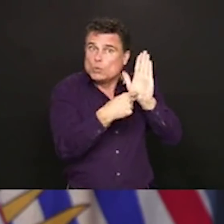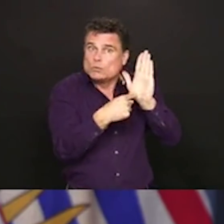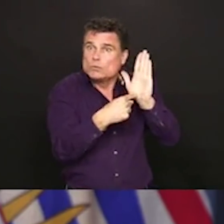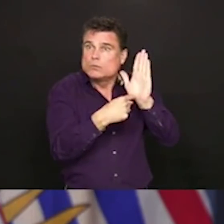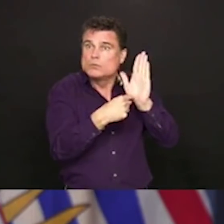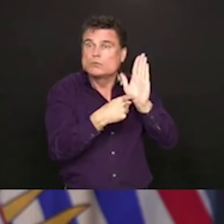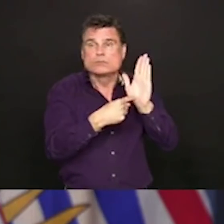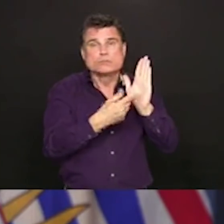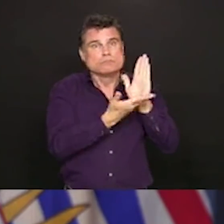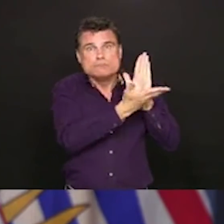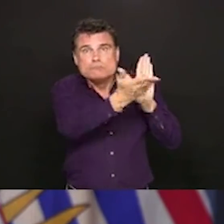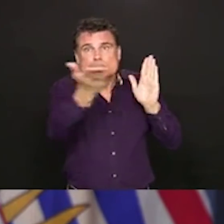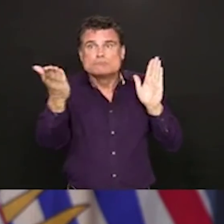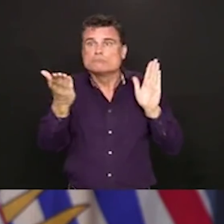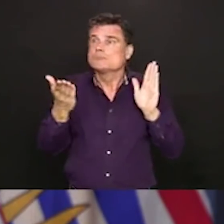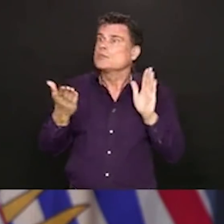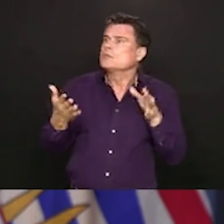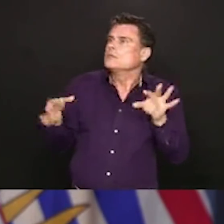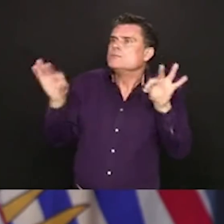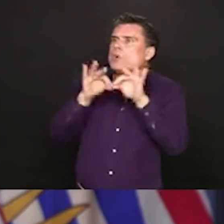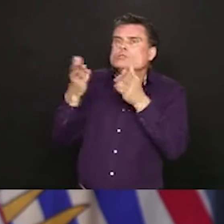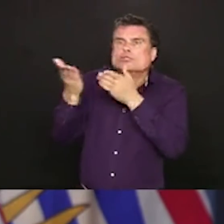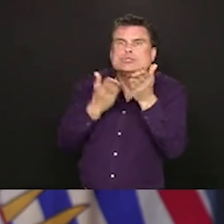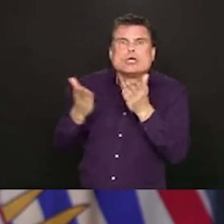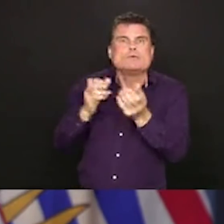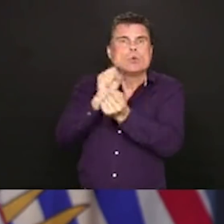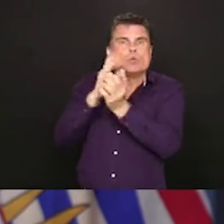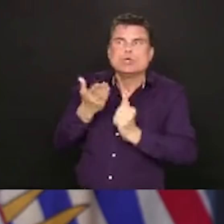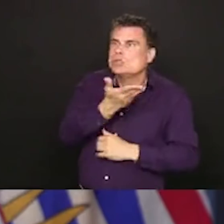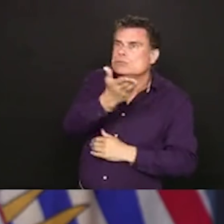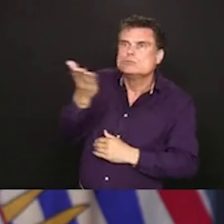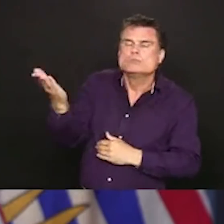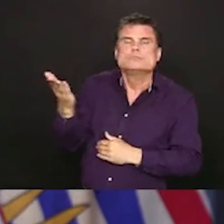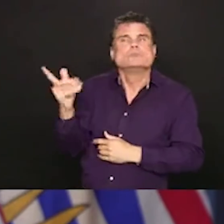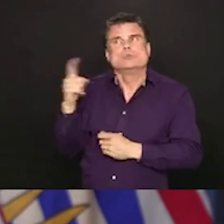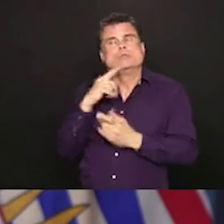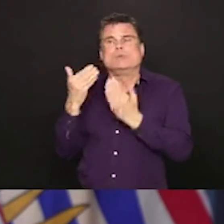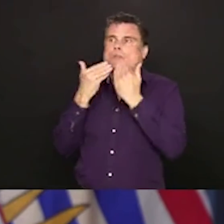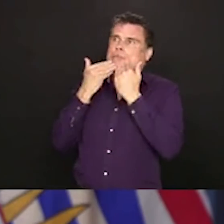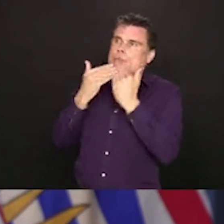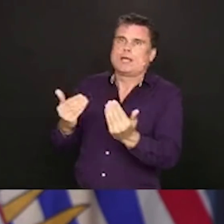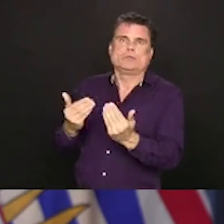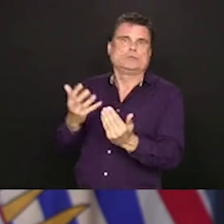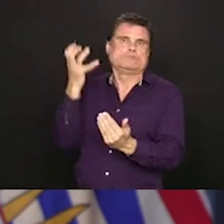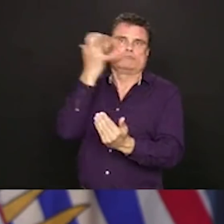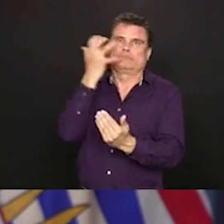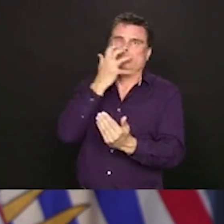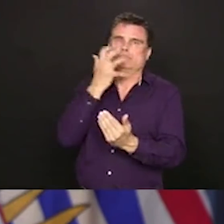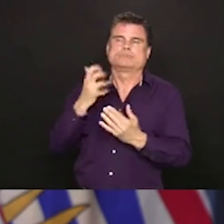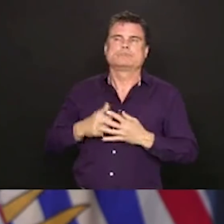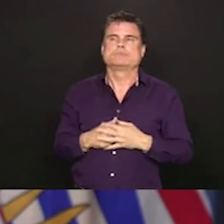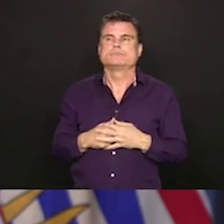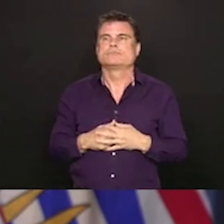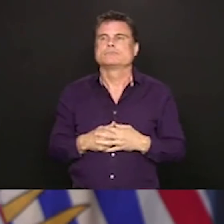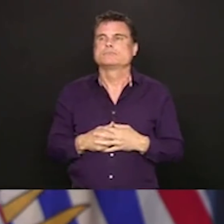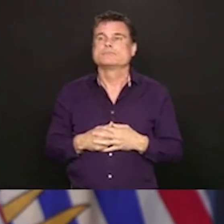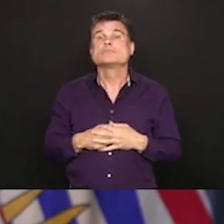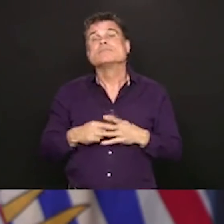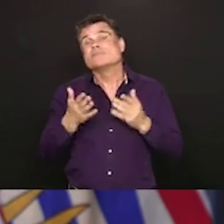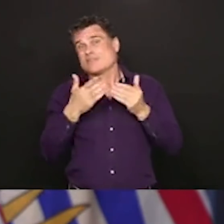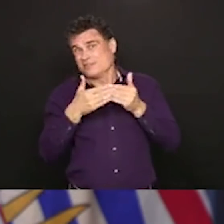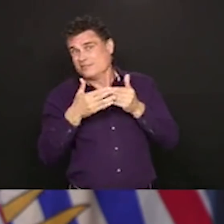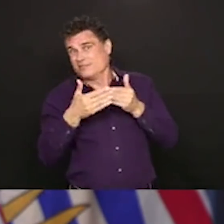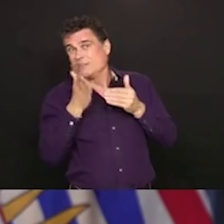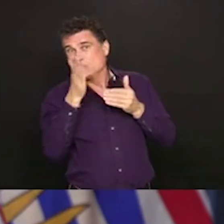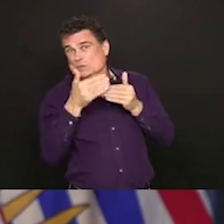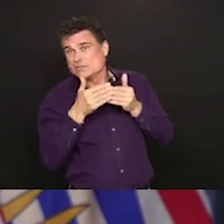our new normal in the coming weeks. But it is not yet the time to lessen our guard. We need to keep and